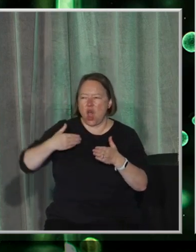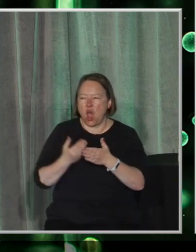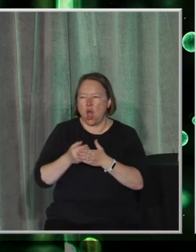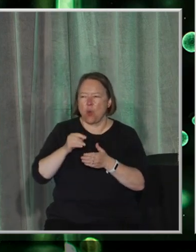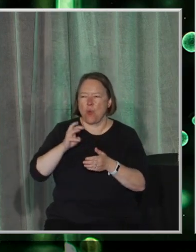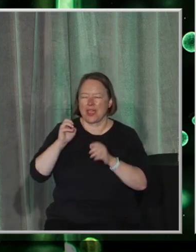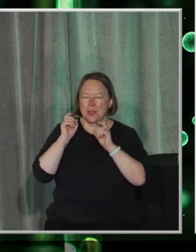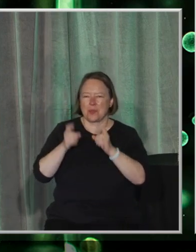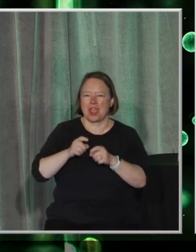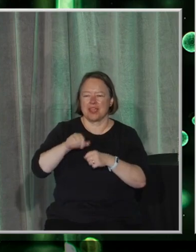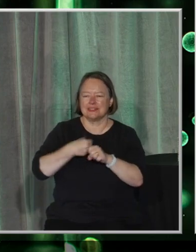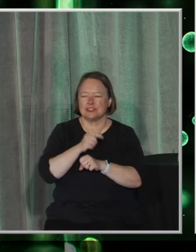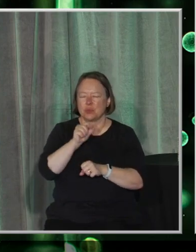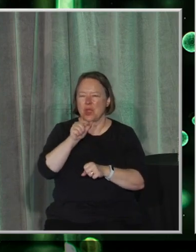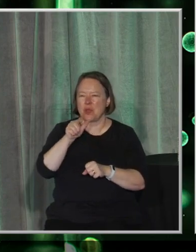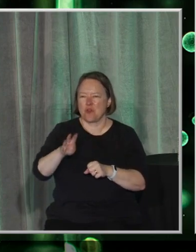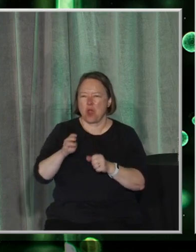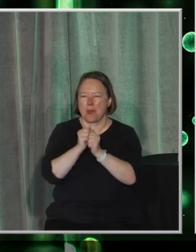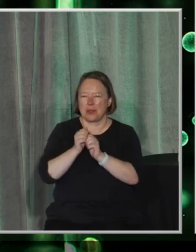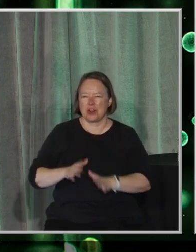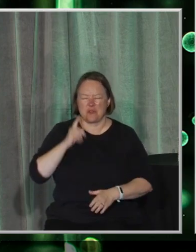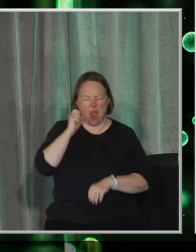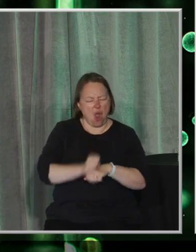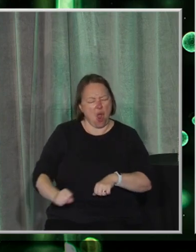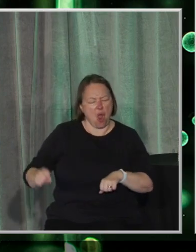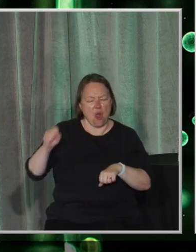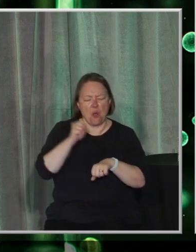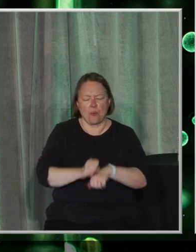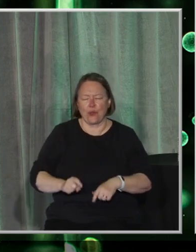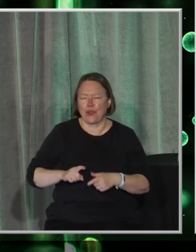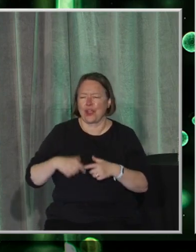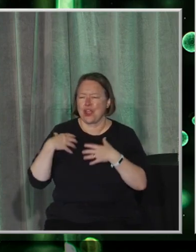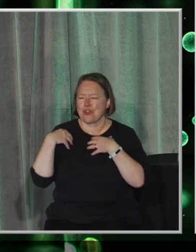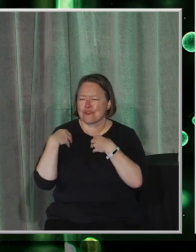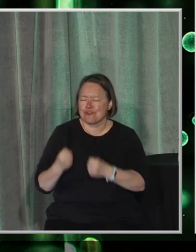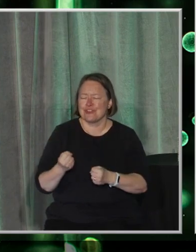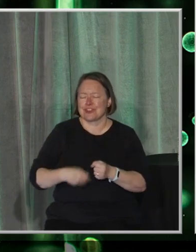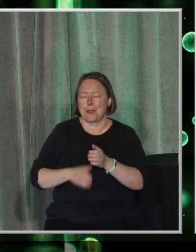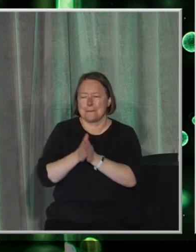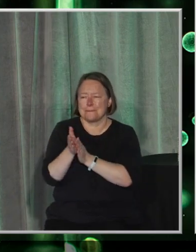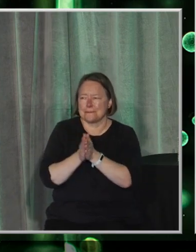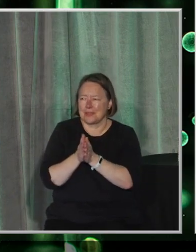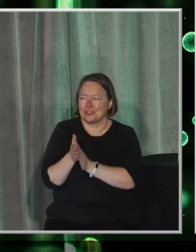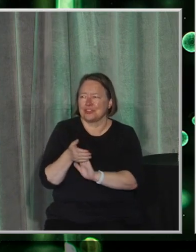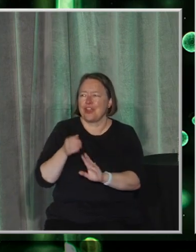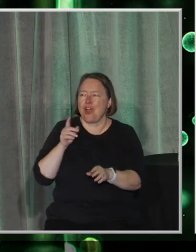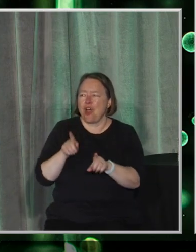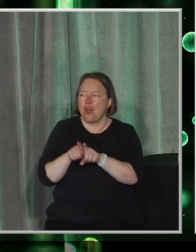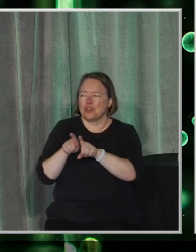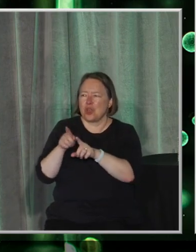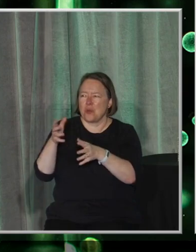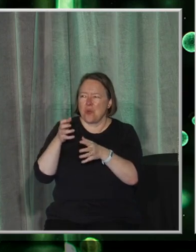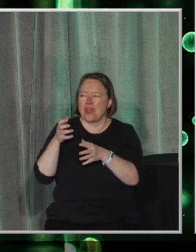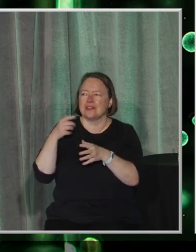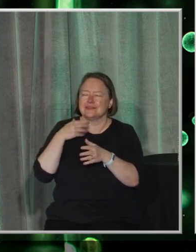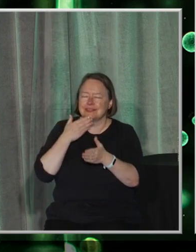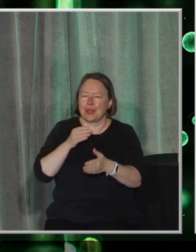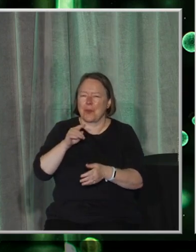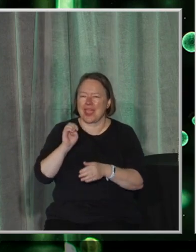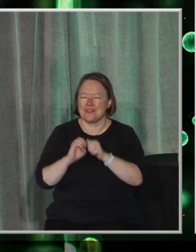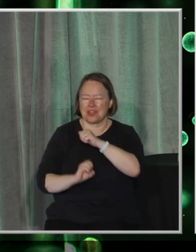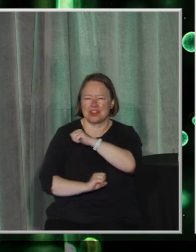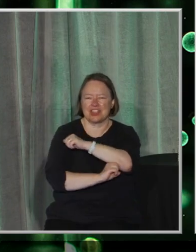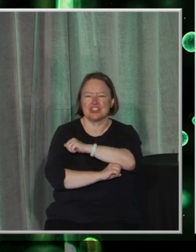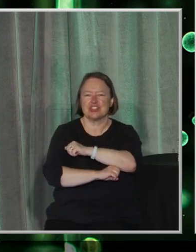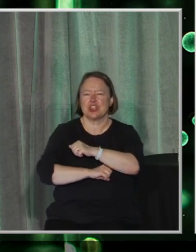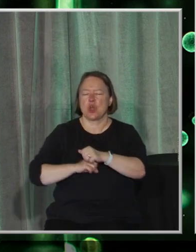Prize 2024 competitors for their hard work, courage, and passion. I would also like to thank the Wege Foundation, the entire